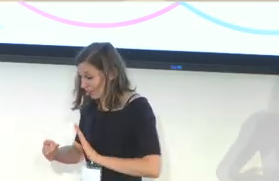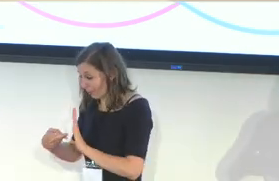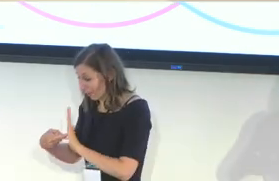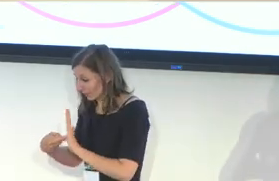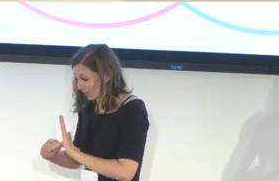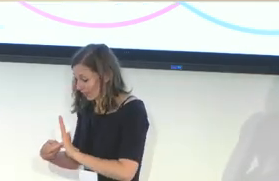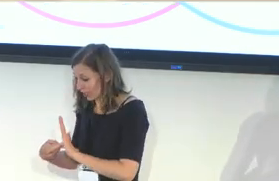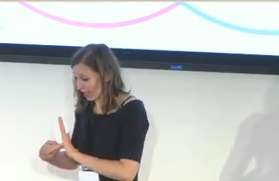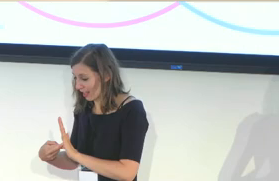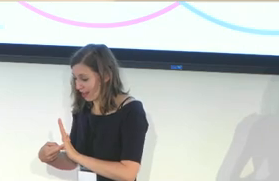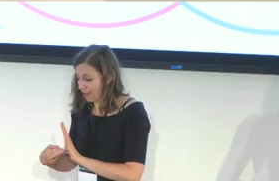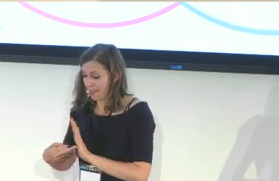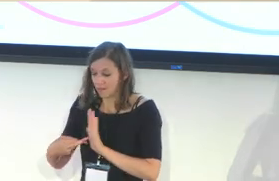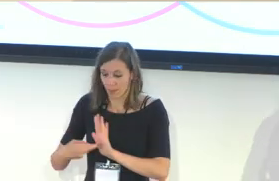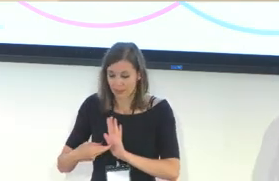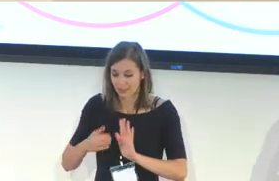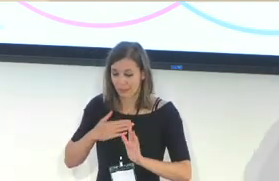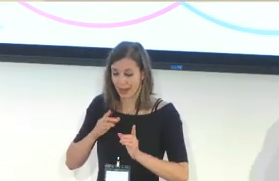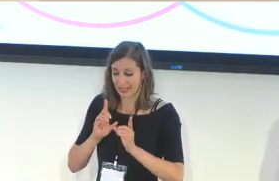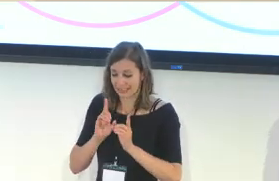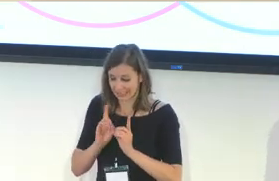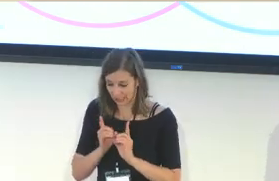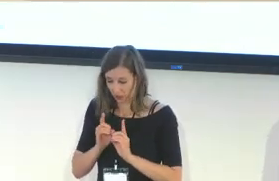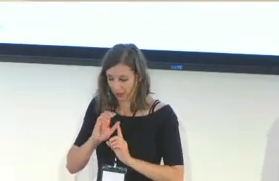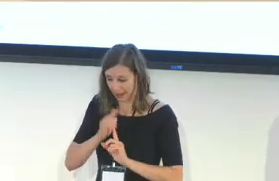self. Perfect example of phygital.